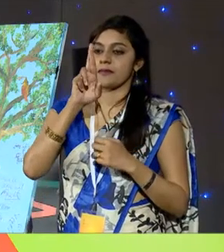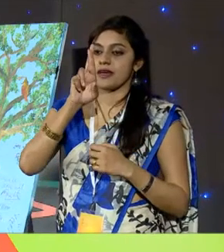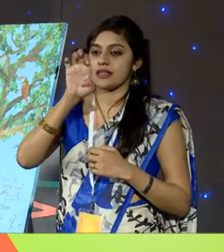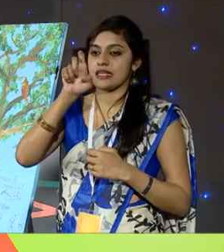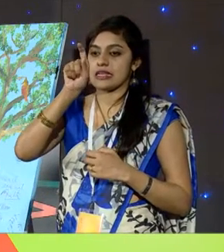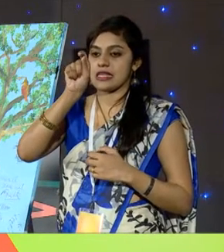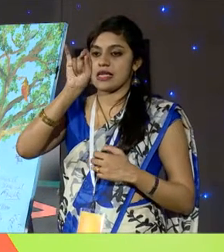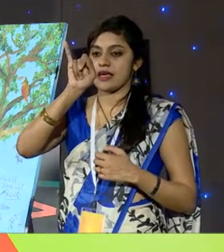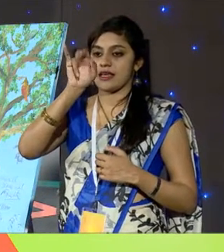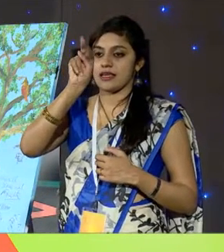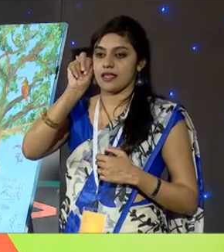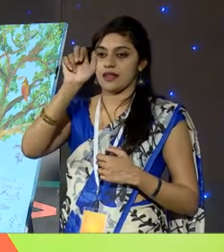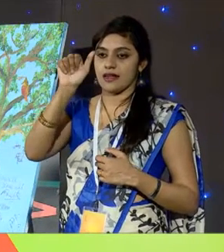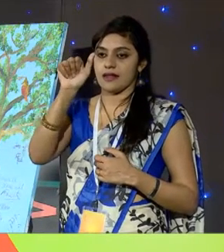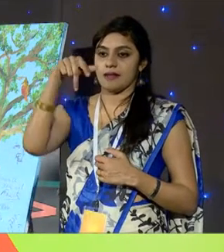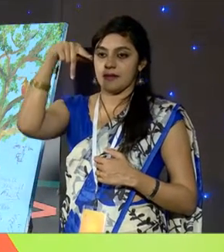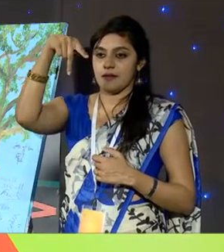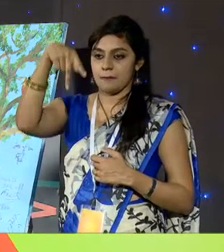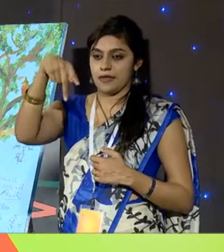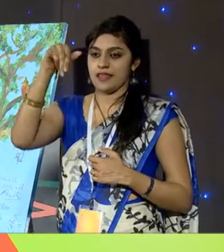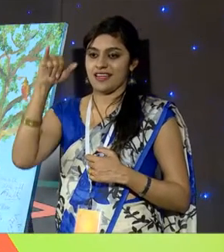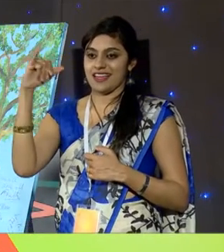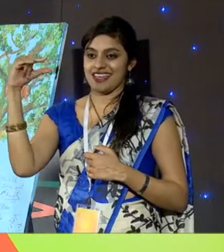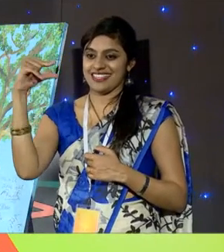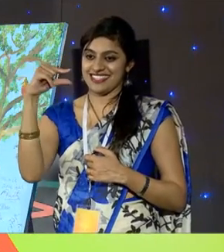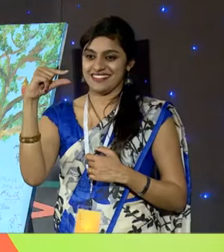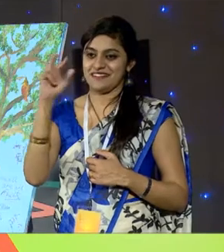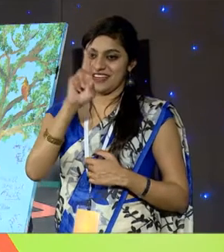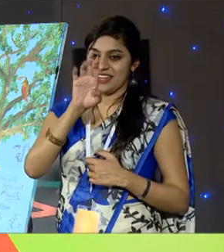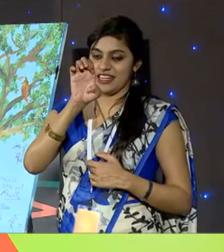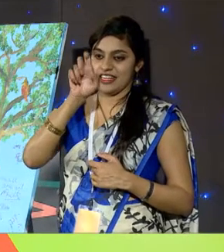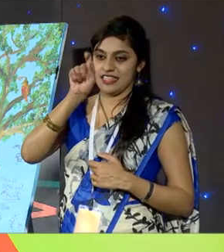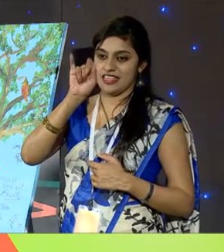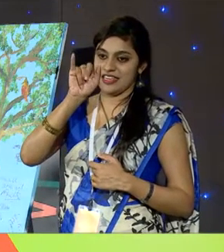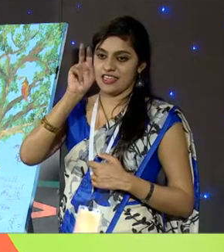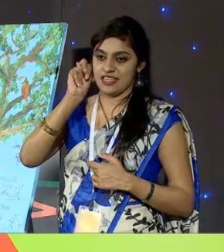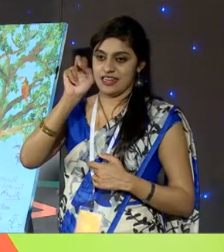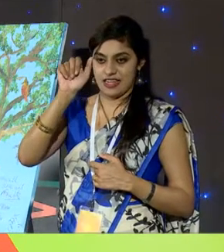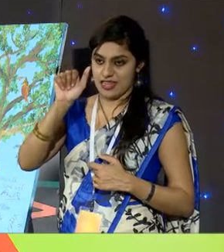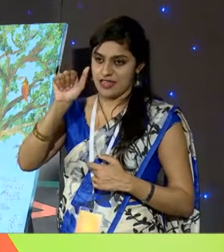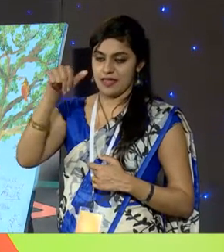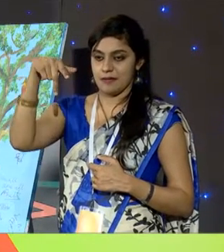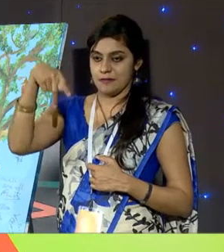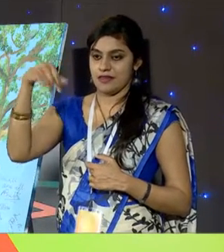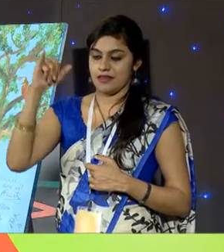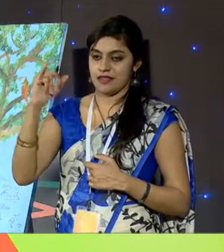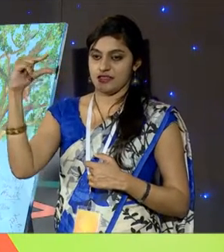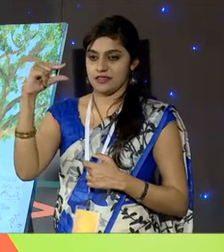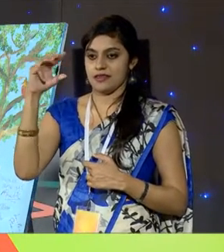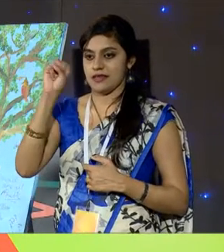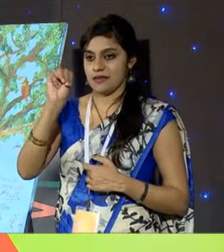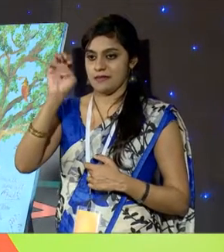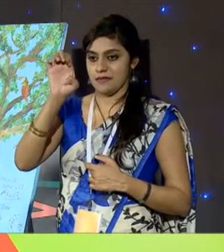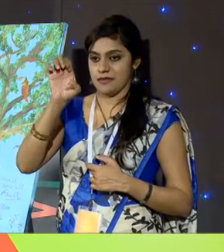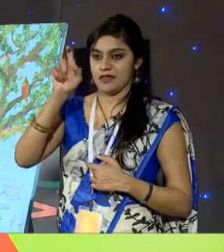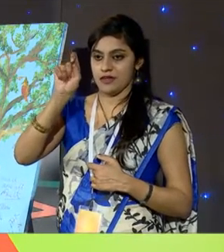that my understanding of disability went through a change by itself, because as children, we see disability